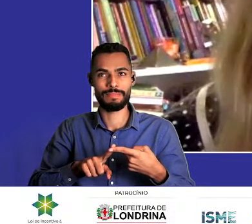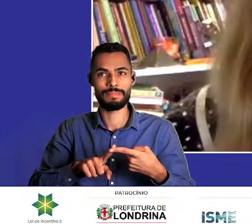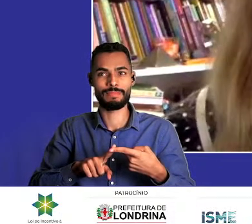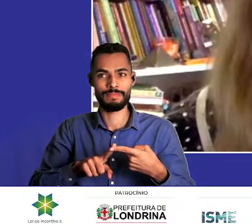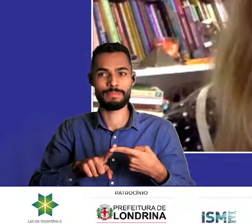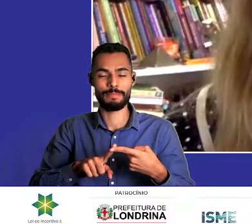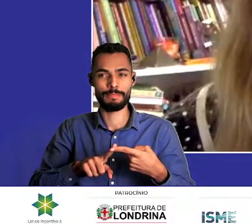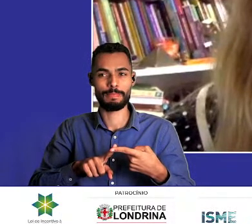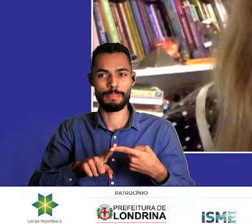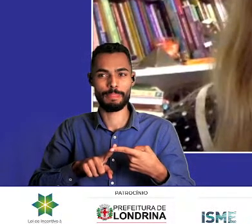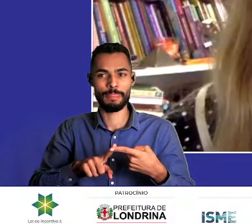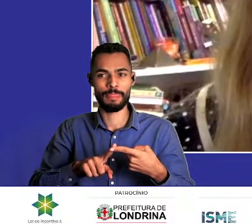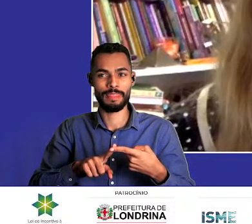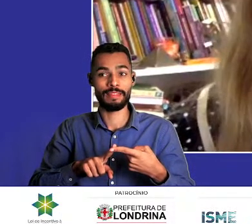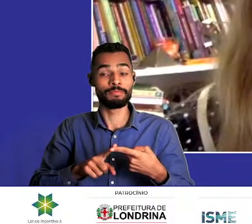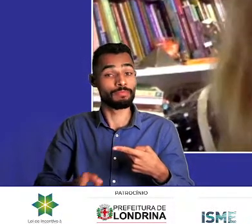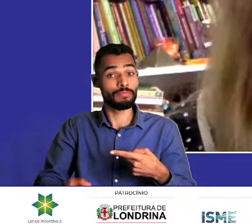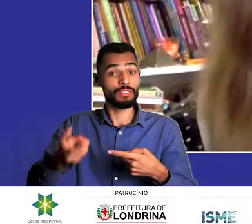of disputes and